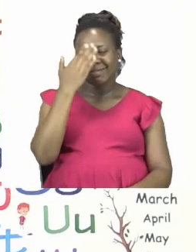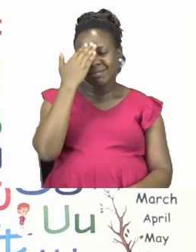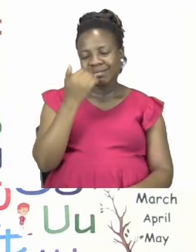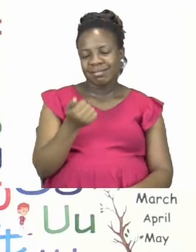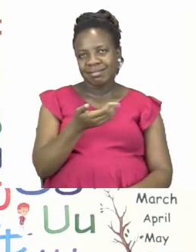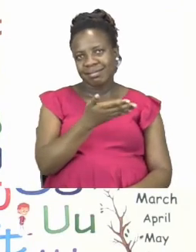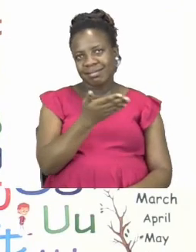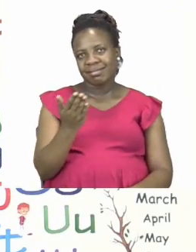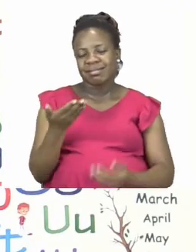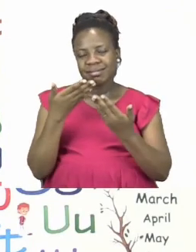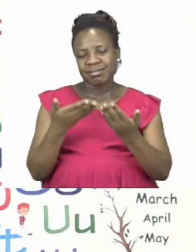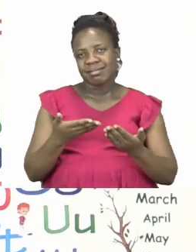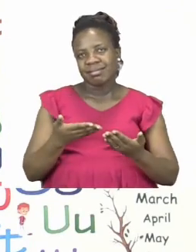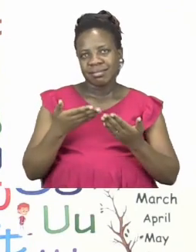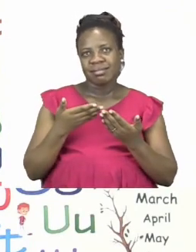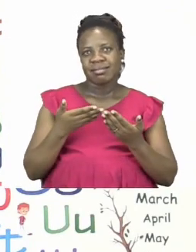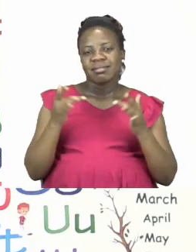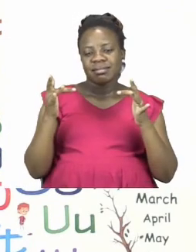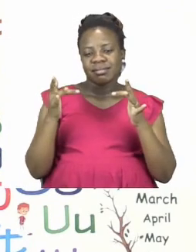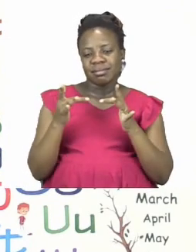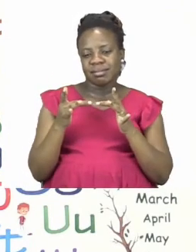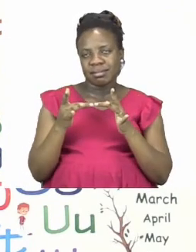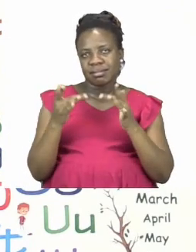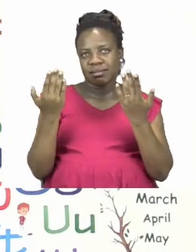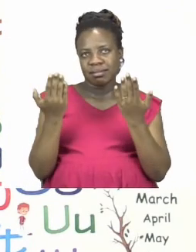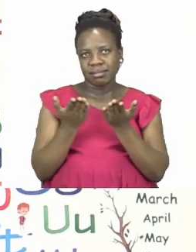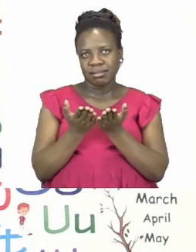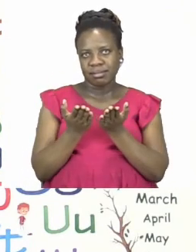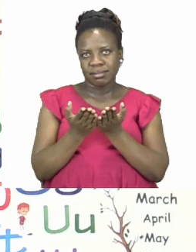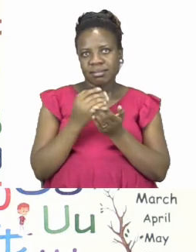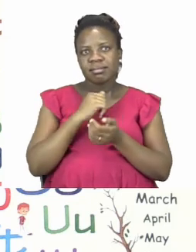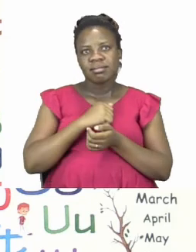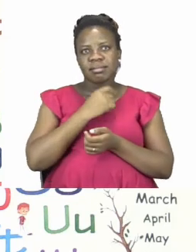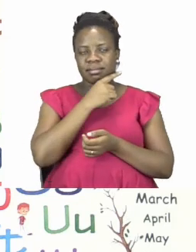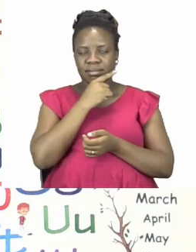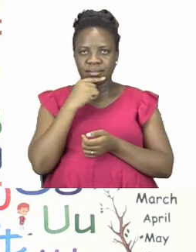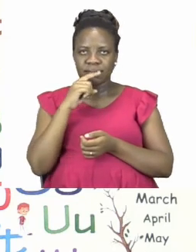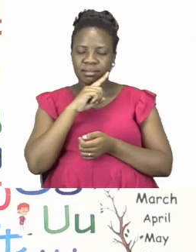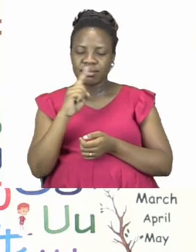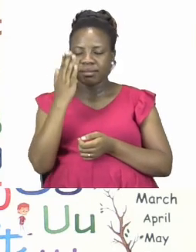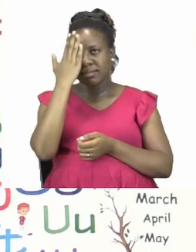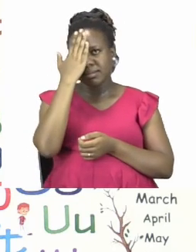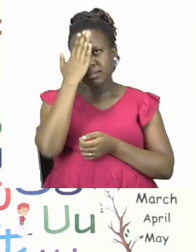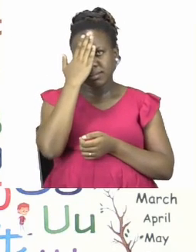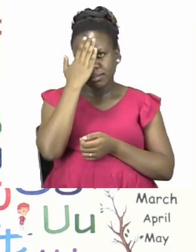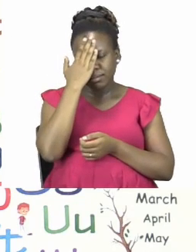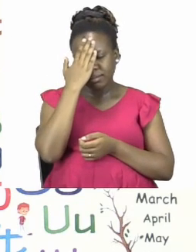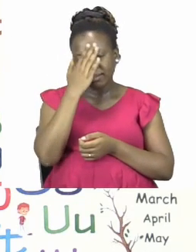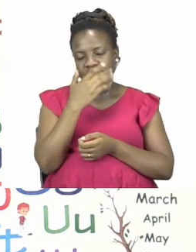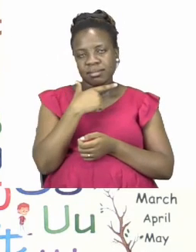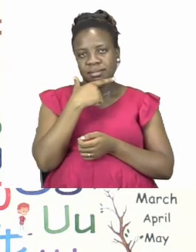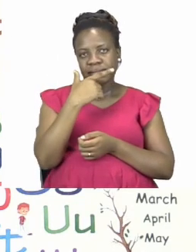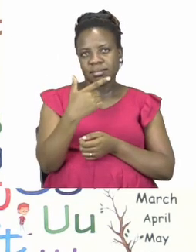Hello everyone and welcome to My Zone Online School. My name is Teacher Mutsa and thank you so